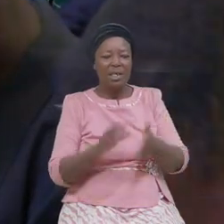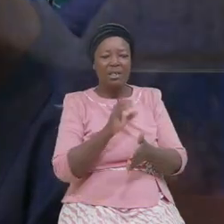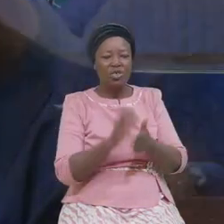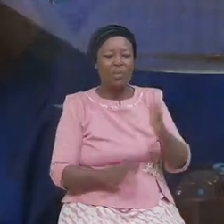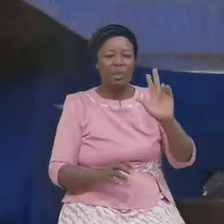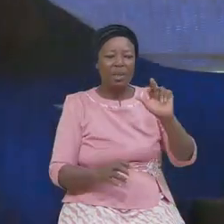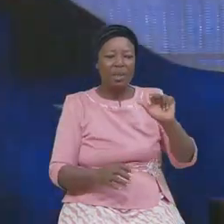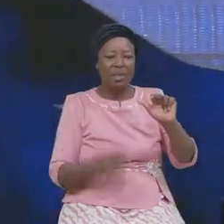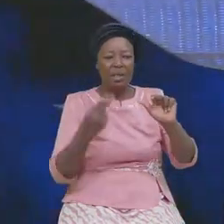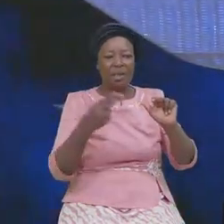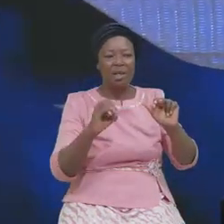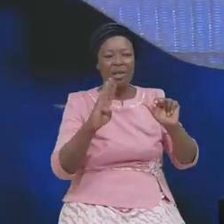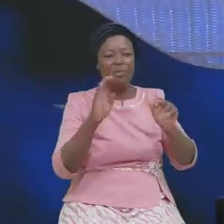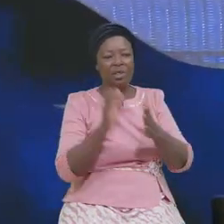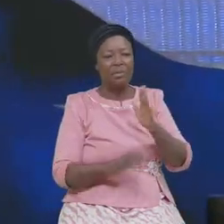verse